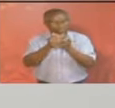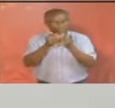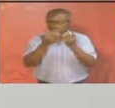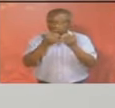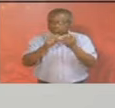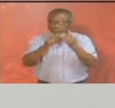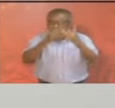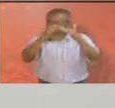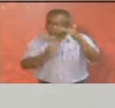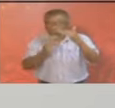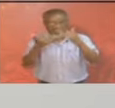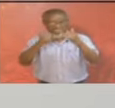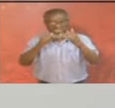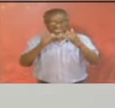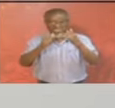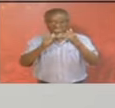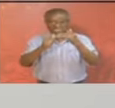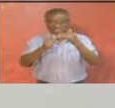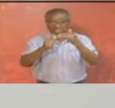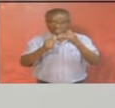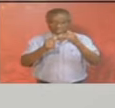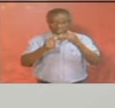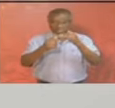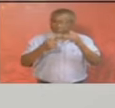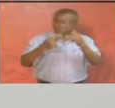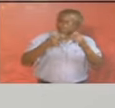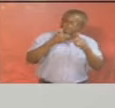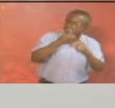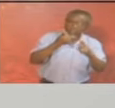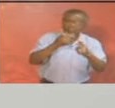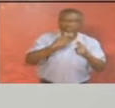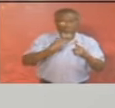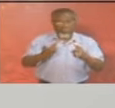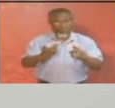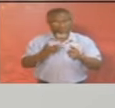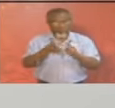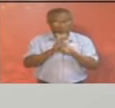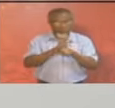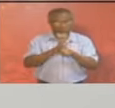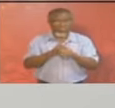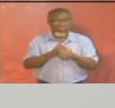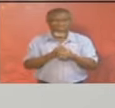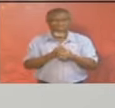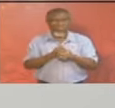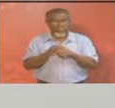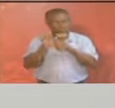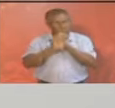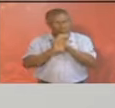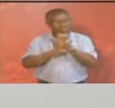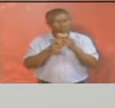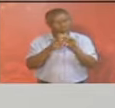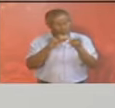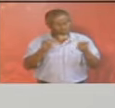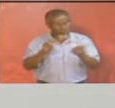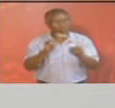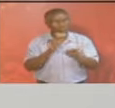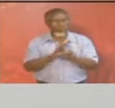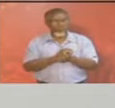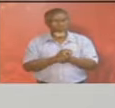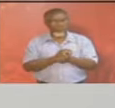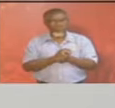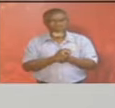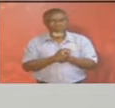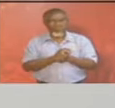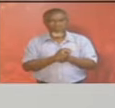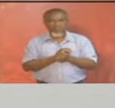infection exposure and the risk of becoming ill as you get into the health system itself. So we do hope, yes, that inspires